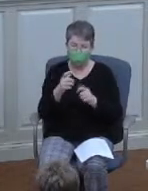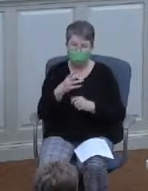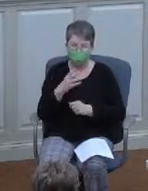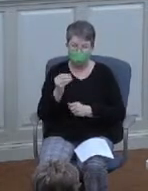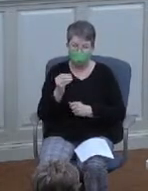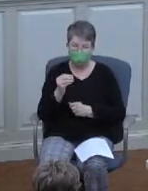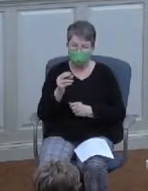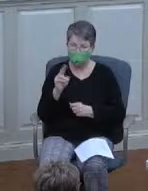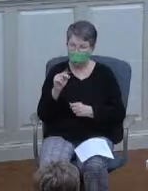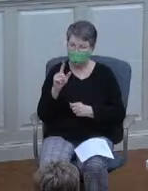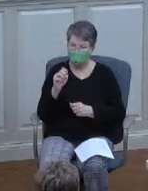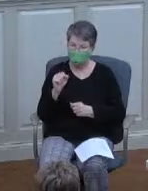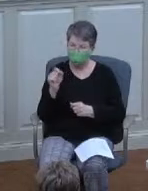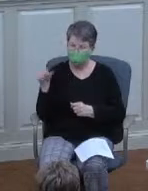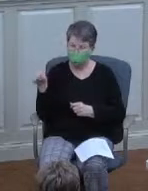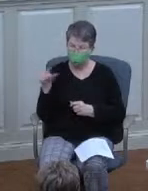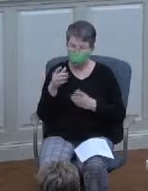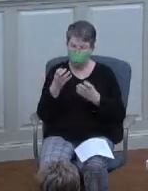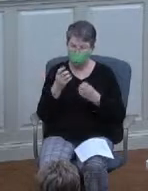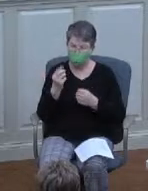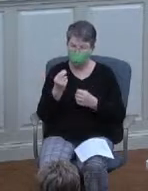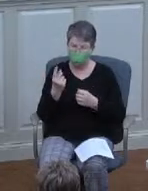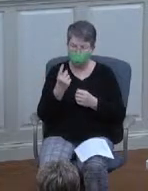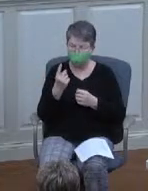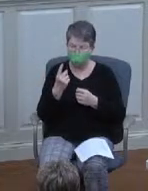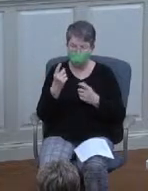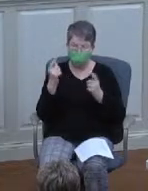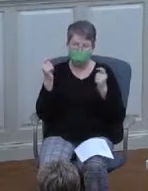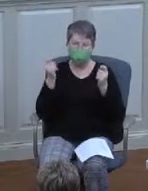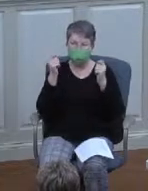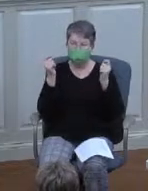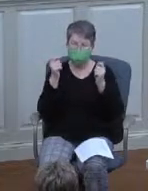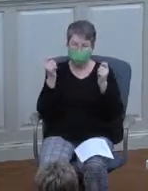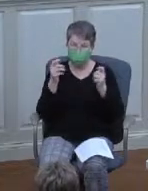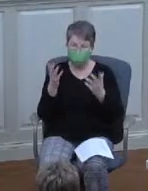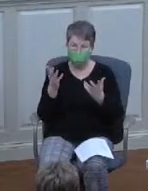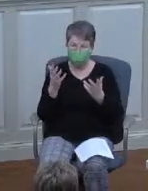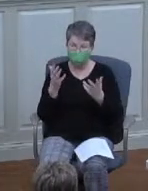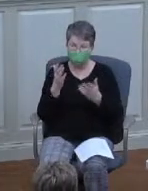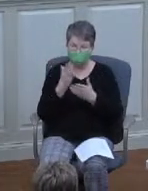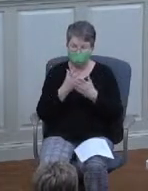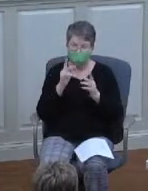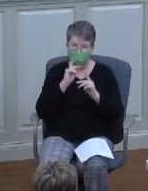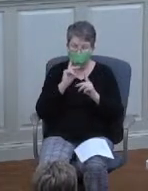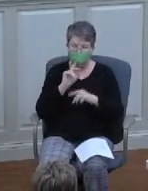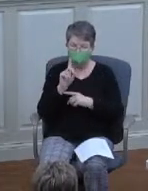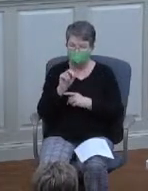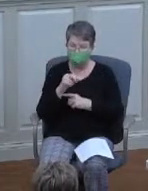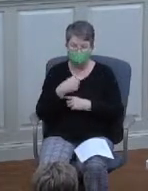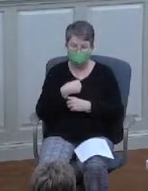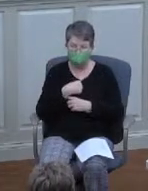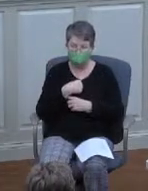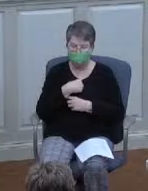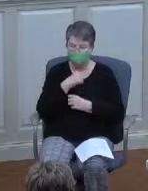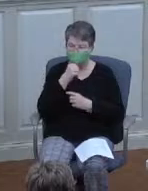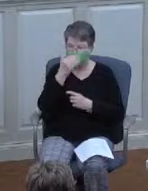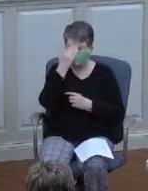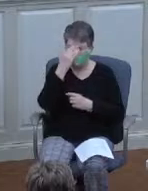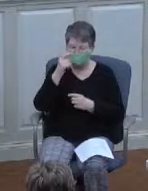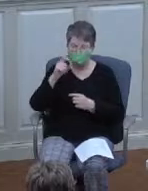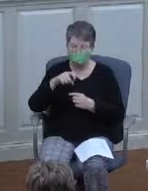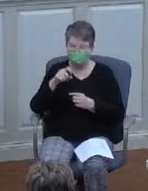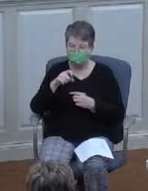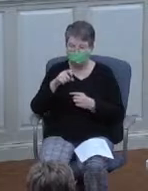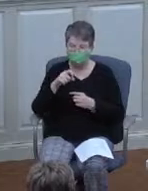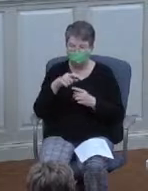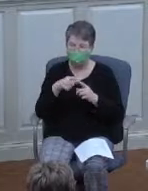And unless you all want to do something ceremonial, which some folks do, I don't necessarily know that it's necessary. The key for